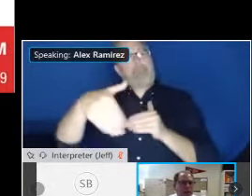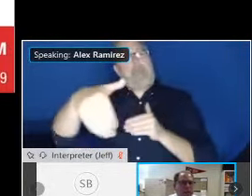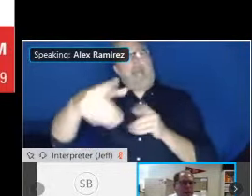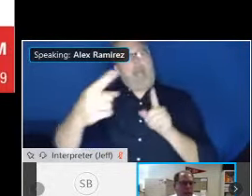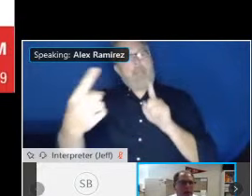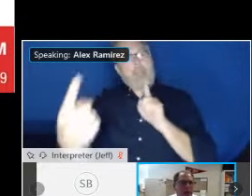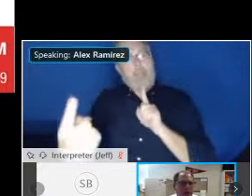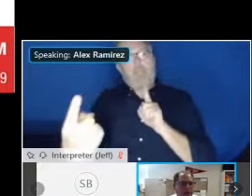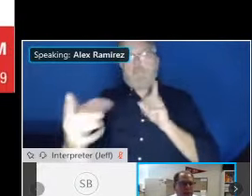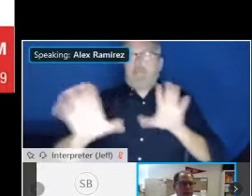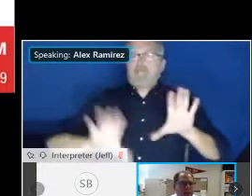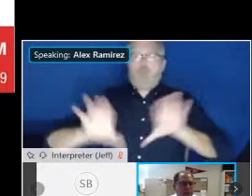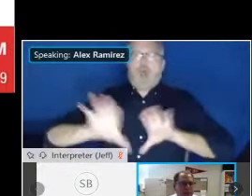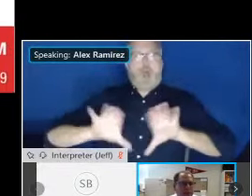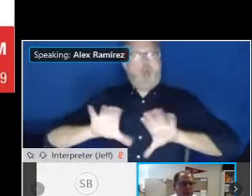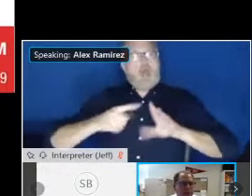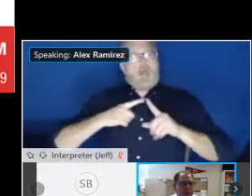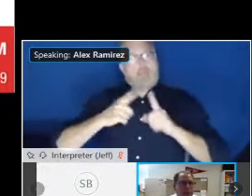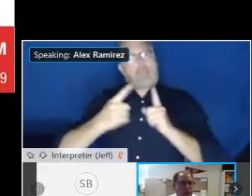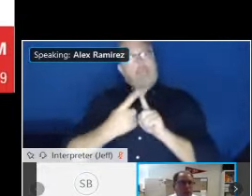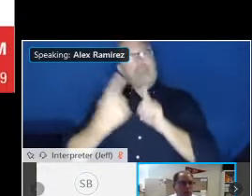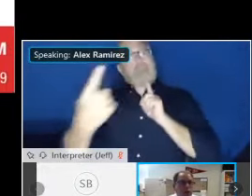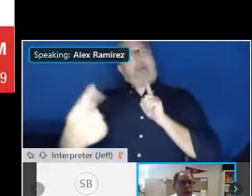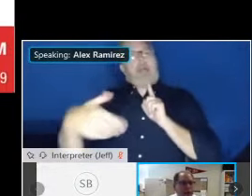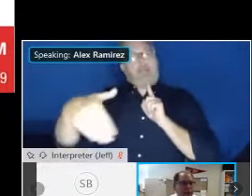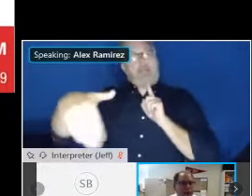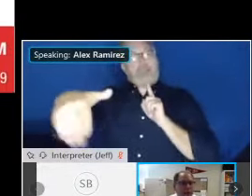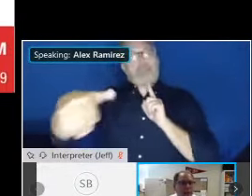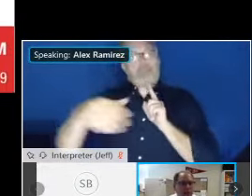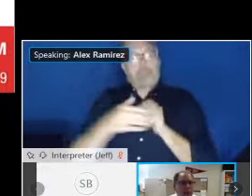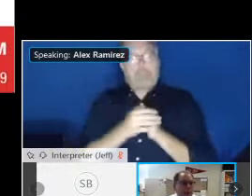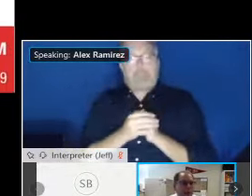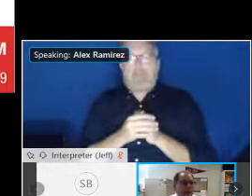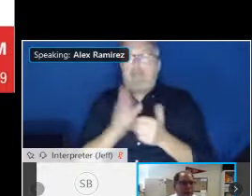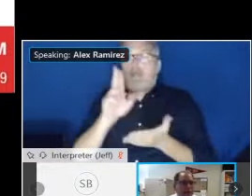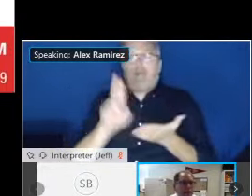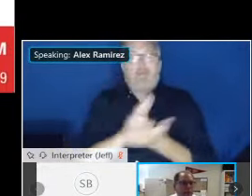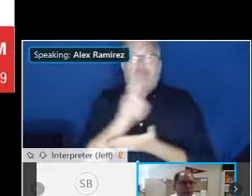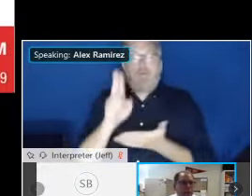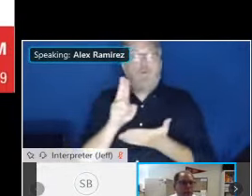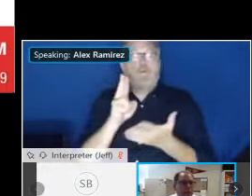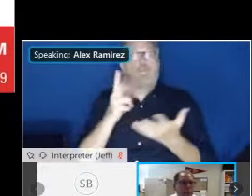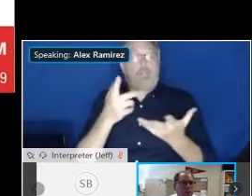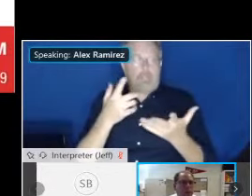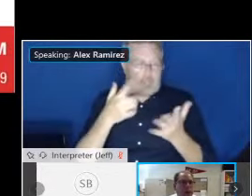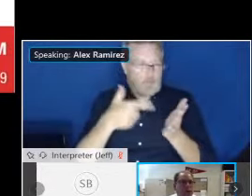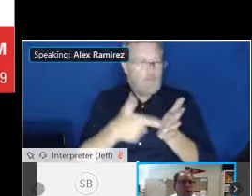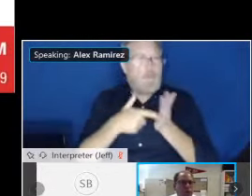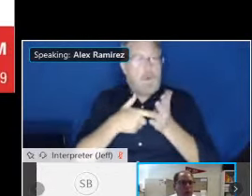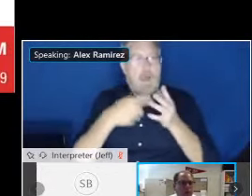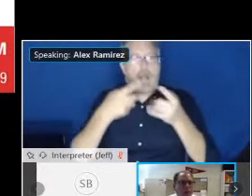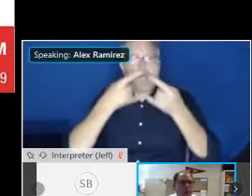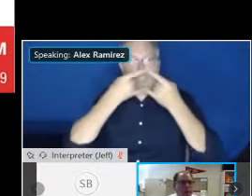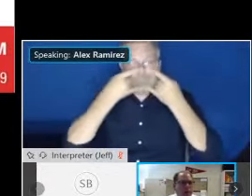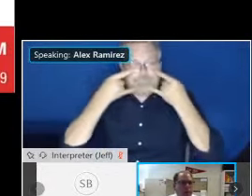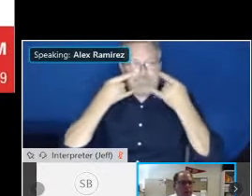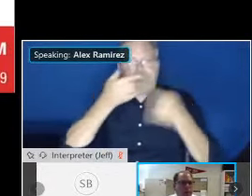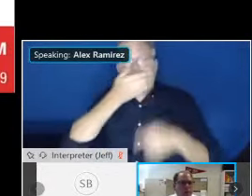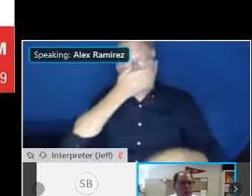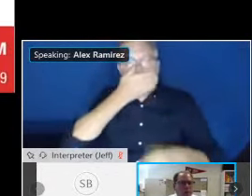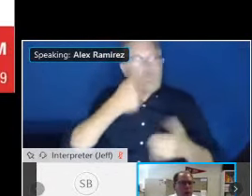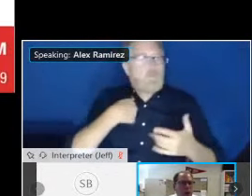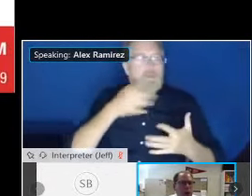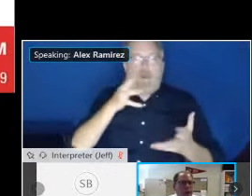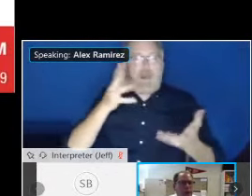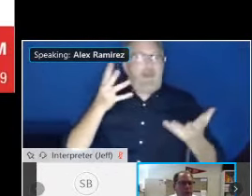and keep that 6 feet distance. The university, again, has made that face covering a requirement. So we don't have to worry about putting